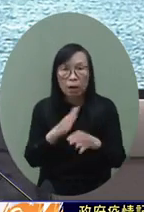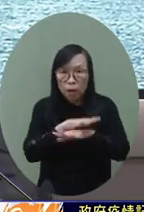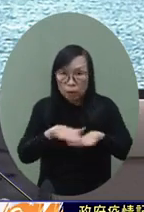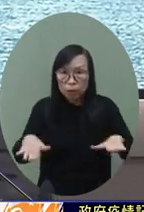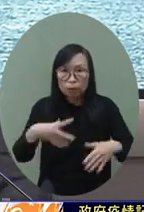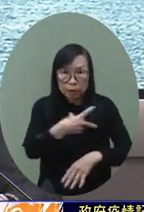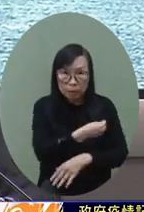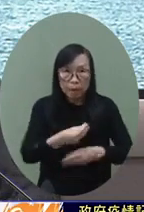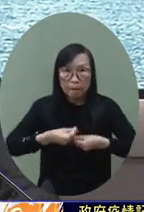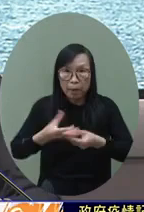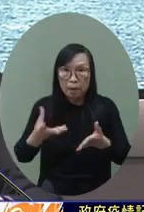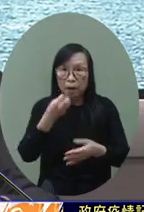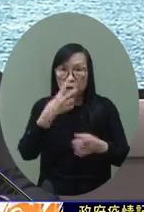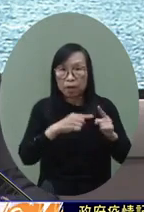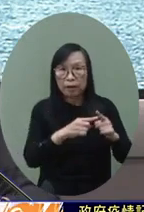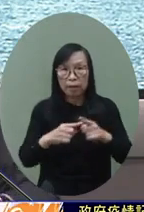are two